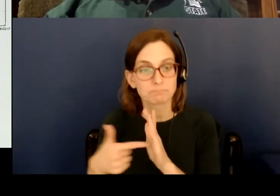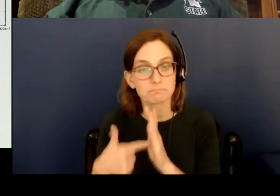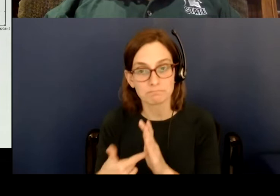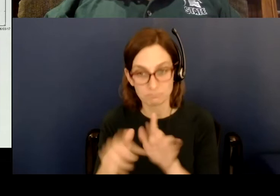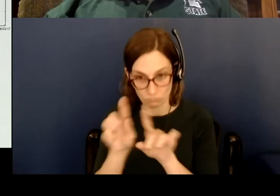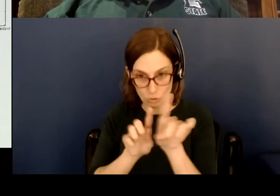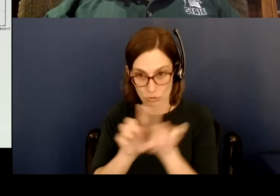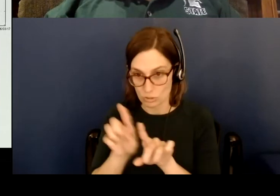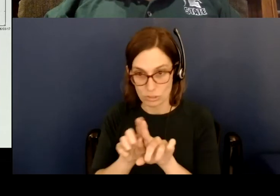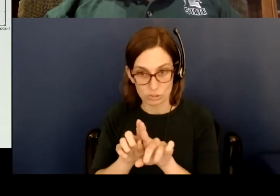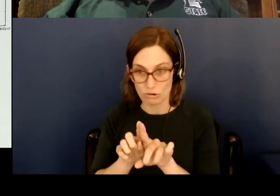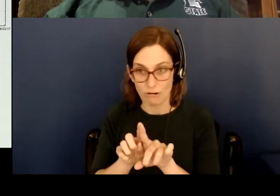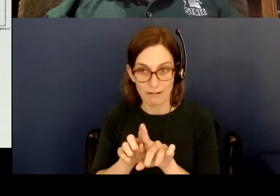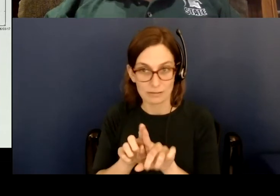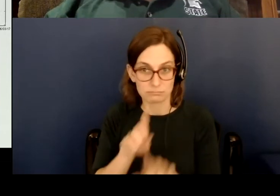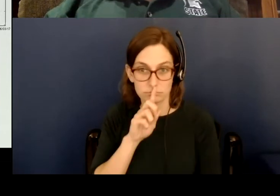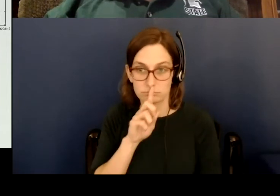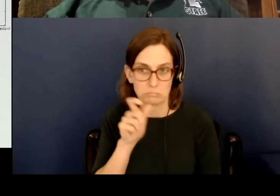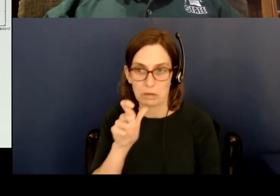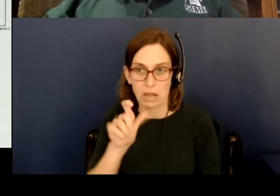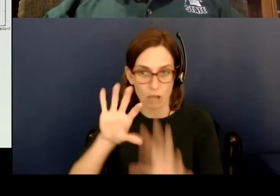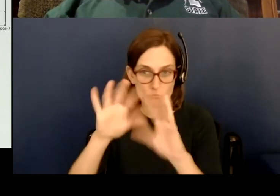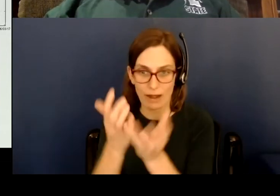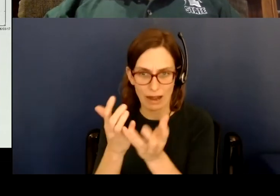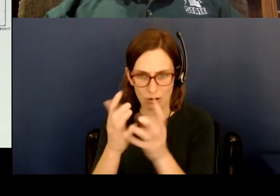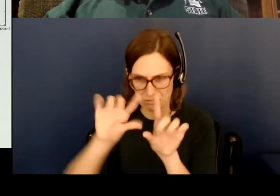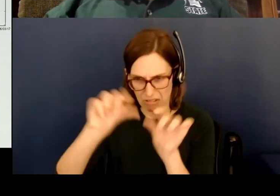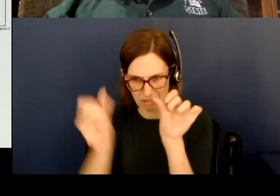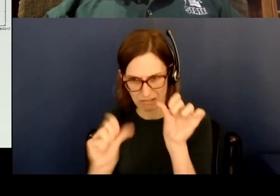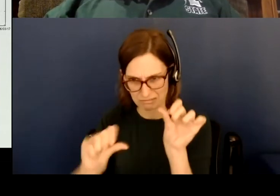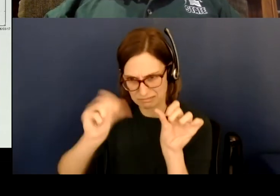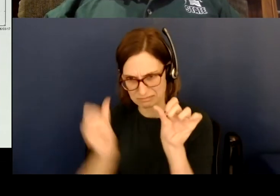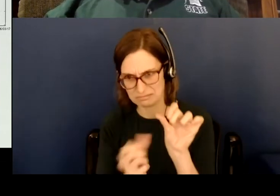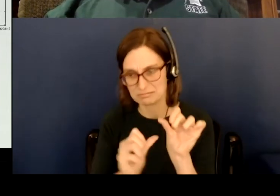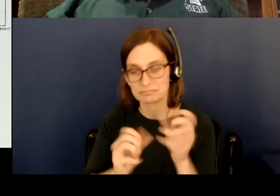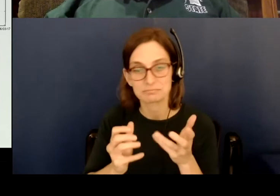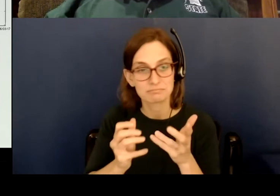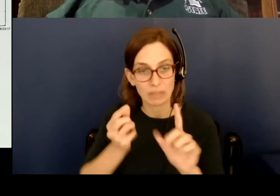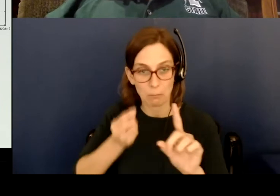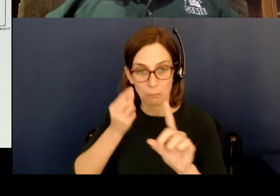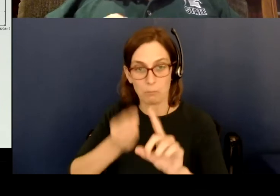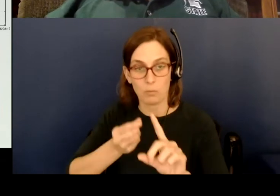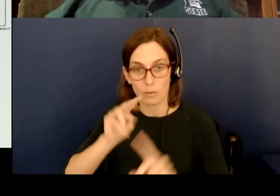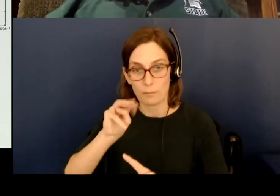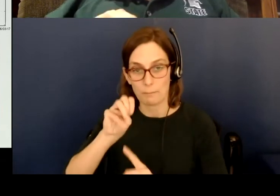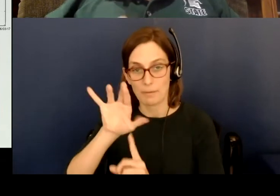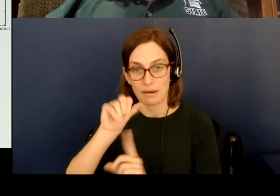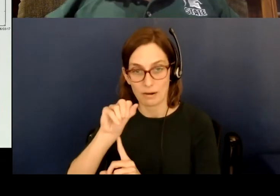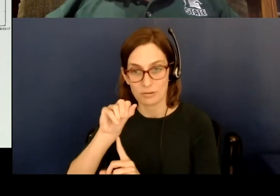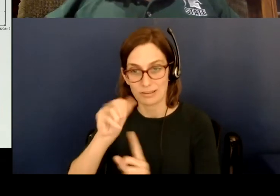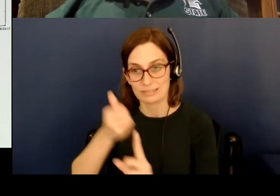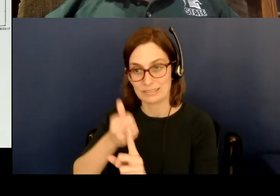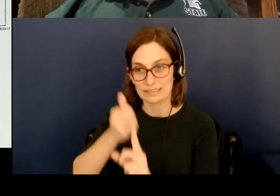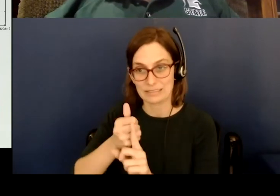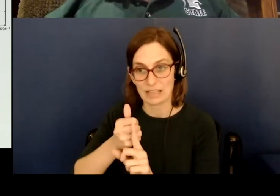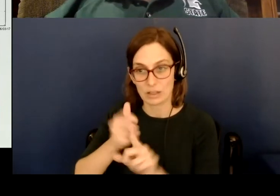star is not even round. The key point with Mira is that it's the star itself that